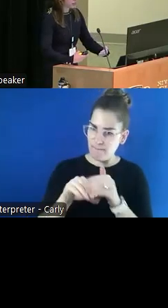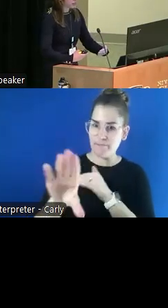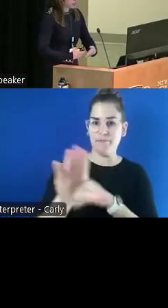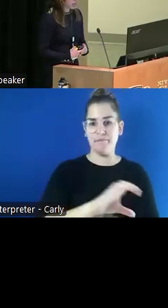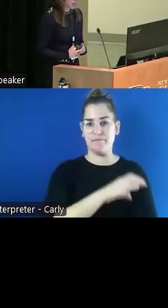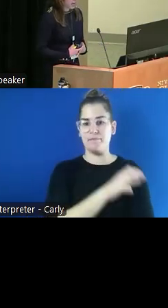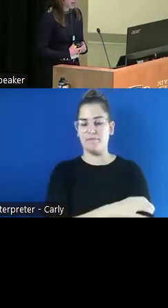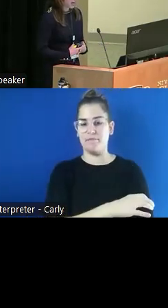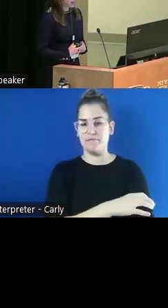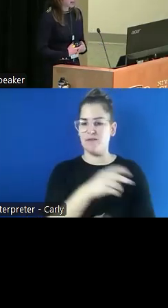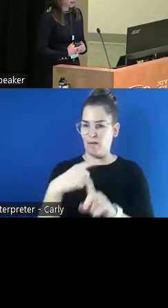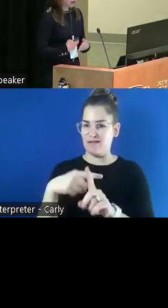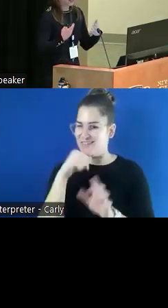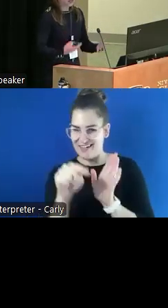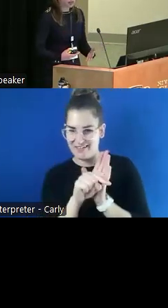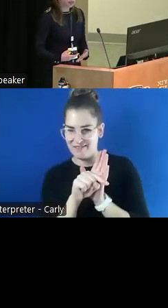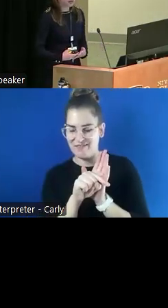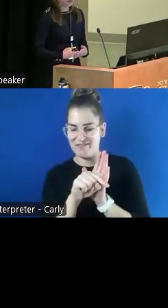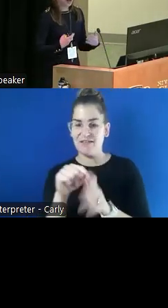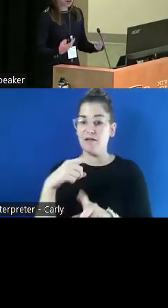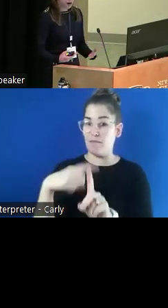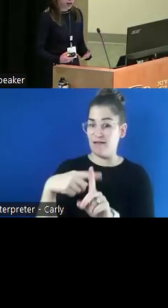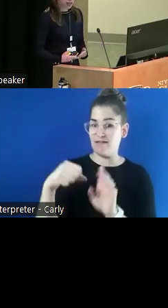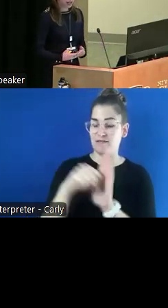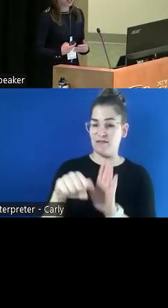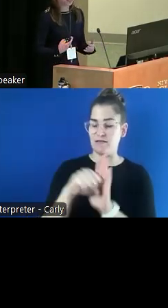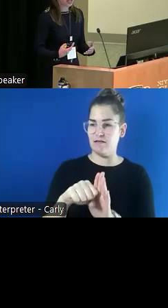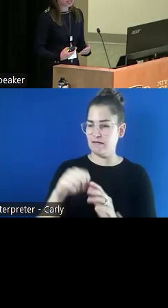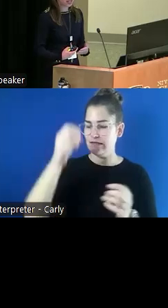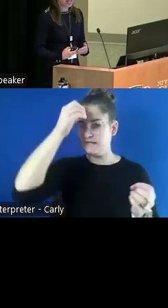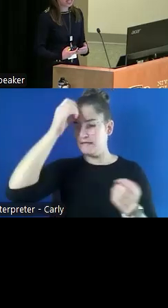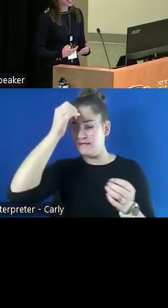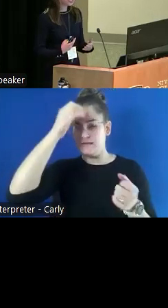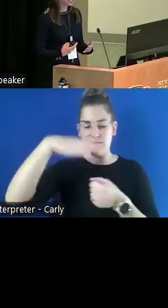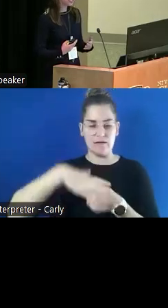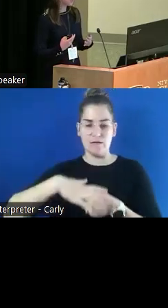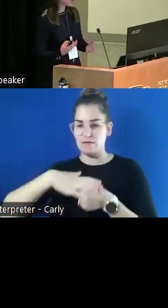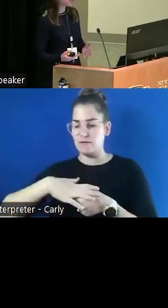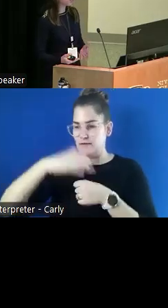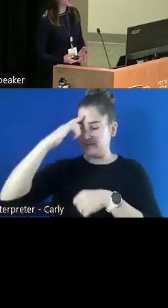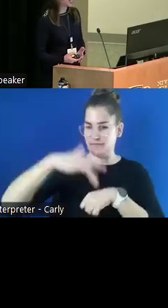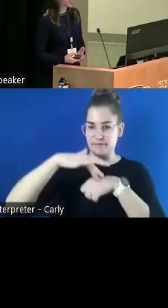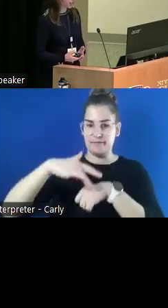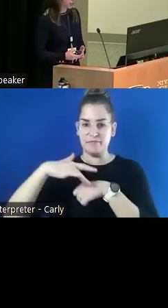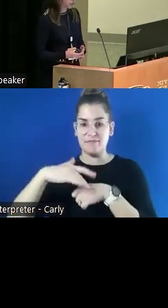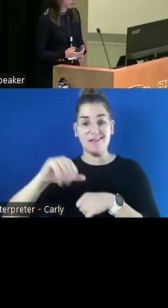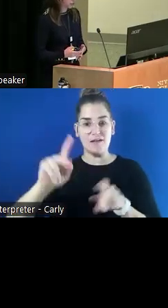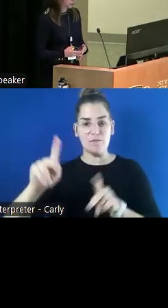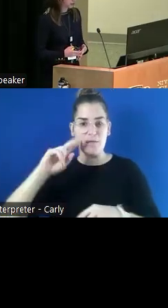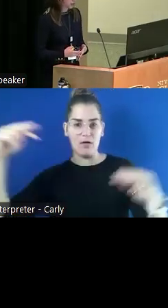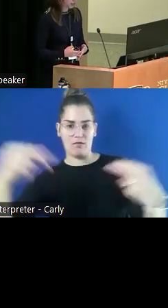clinics, as positive symptoms are preoccupying, distressing, and easily observed by